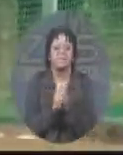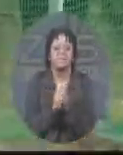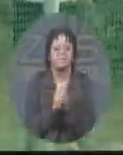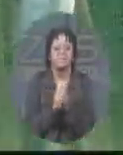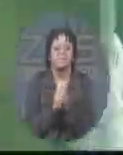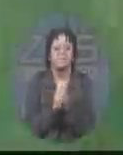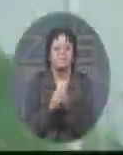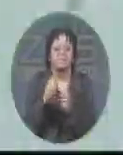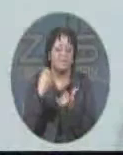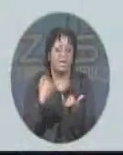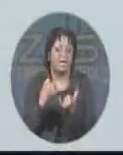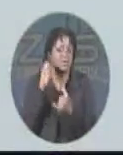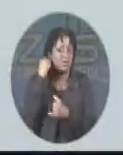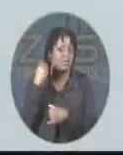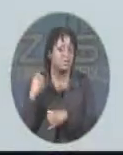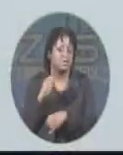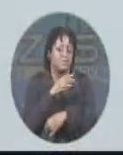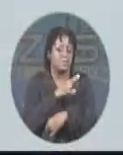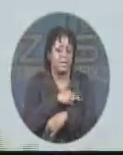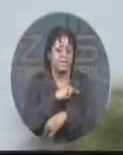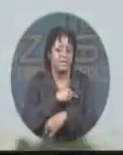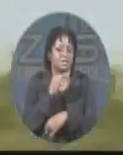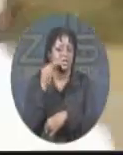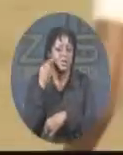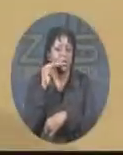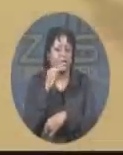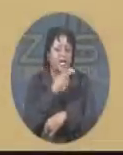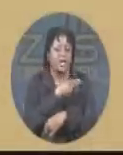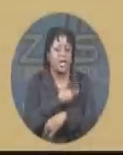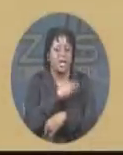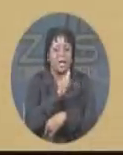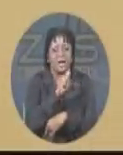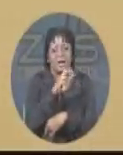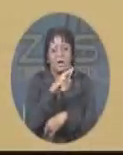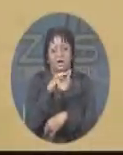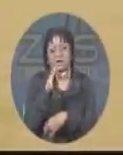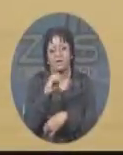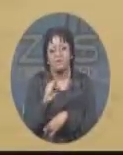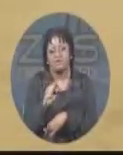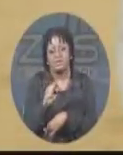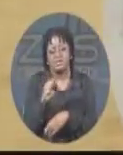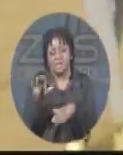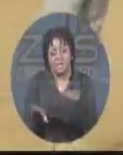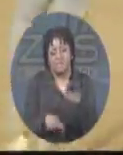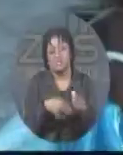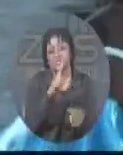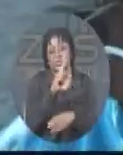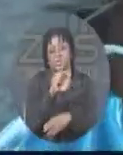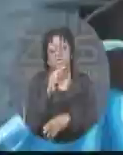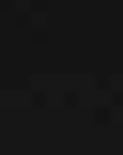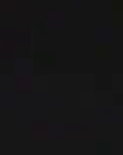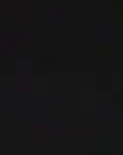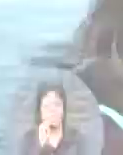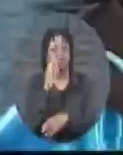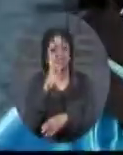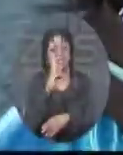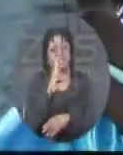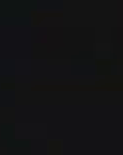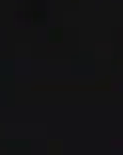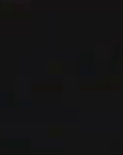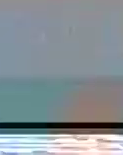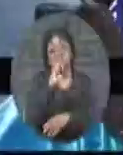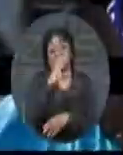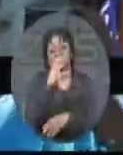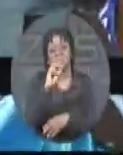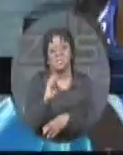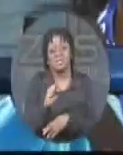Now to the silver medalist, Laquelle Harris, 165 feet 3 inches in the under-20 girls discus. I saved the